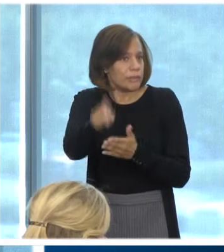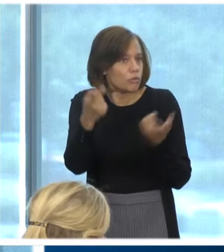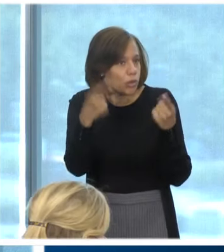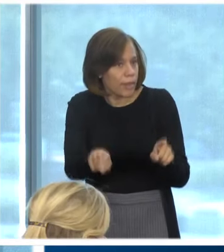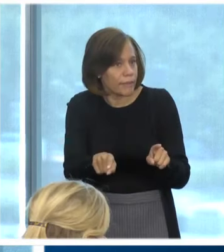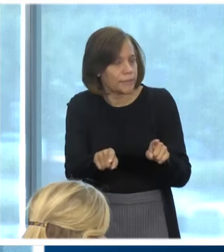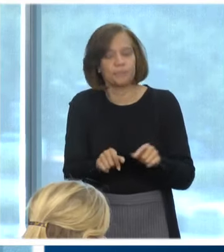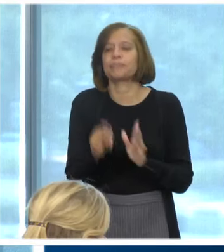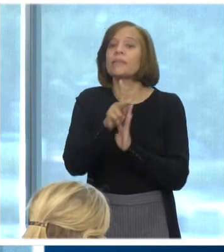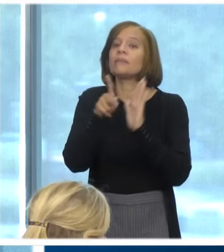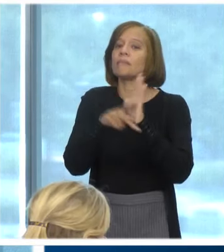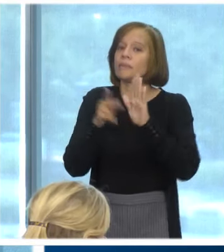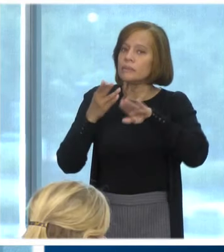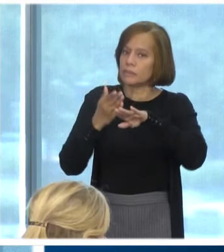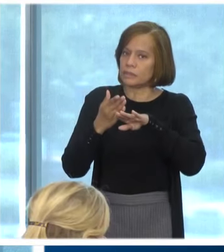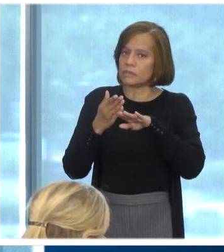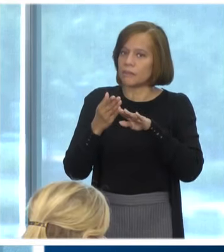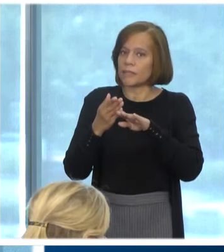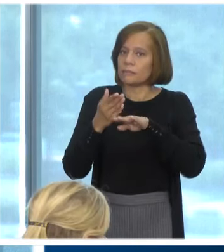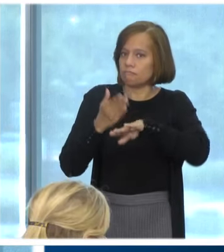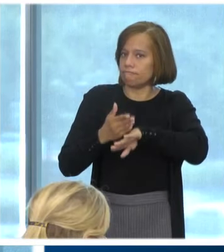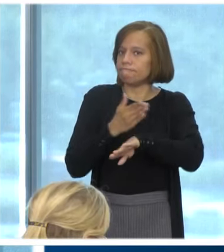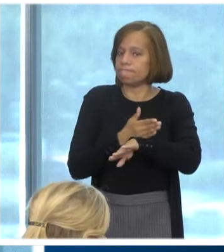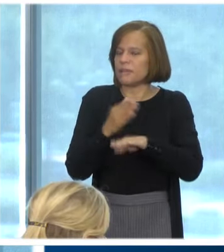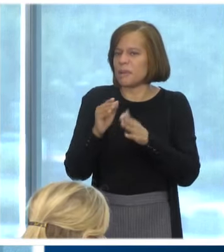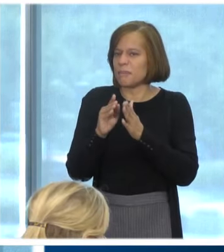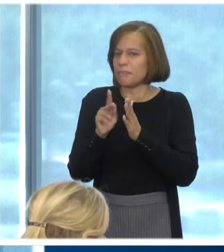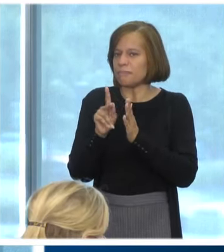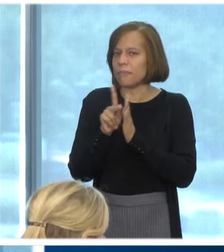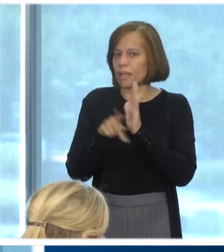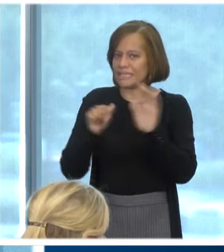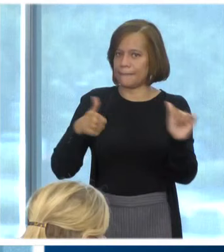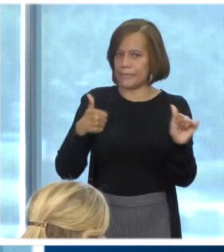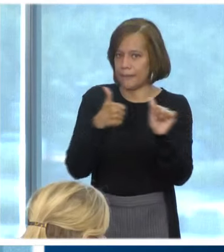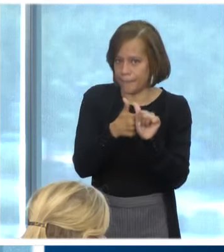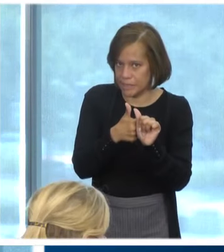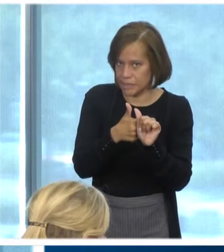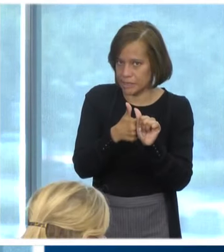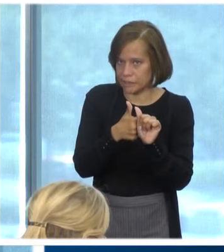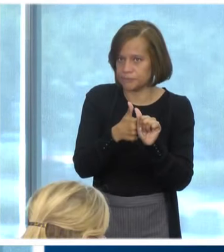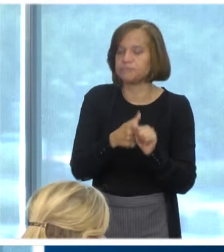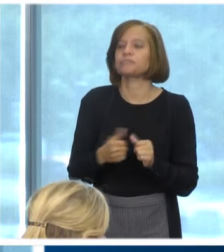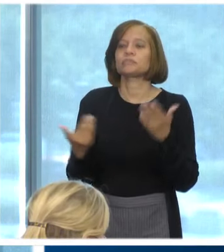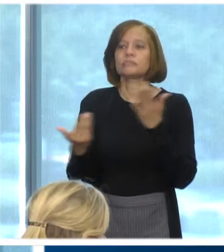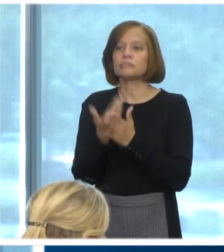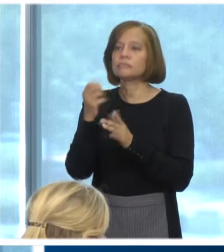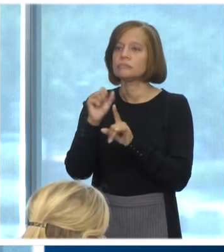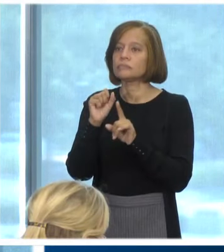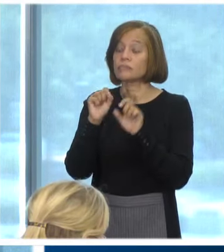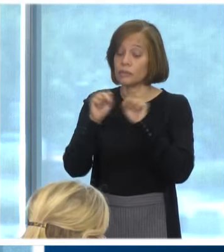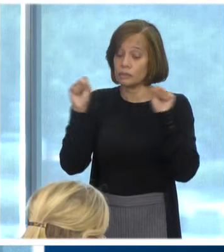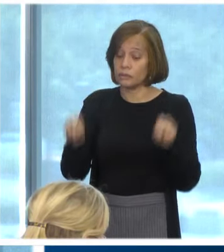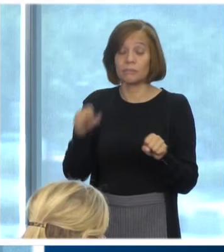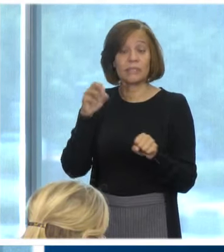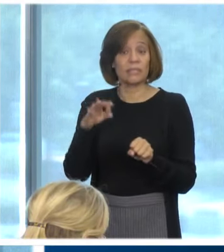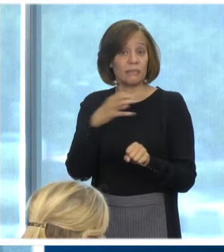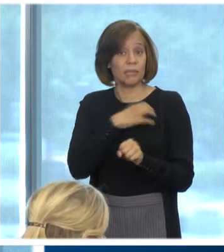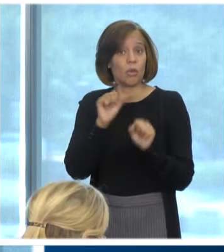Policies have been updated as well. To give a few examples, I've instituted a new system ensuring officers who are working in crowd